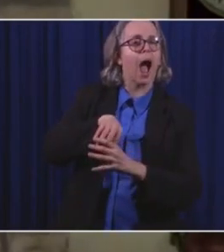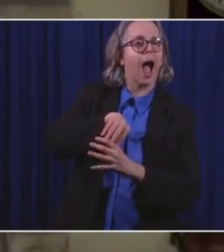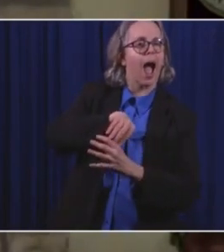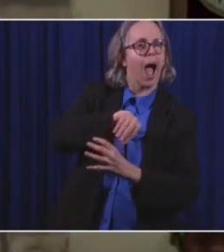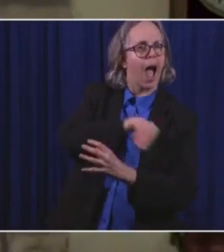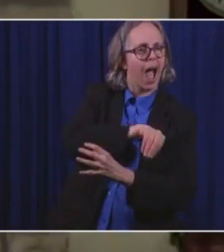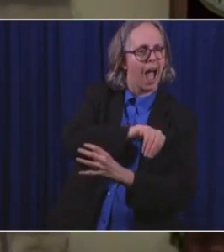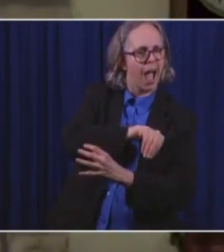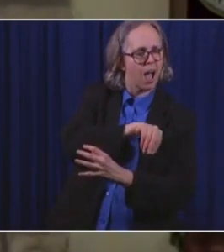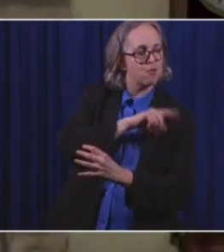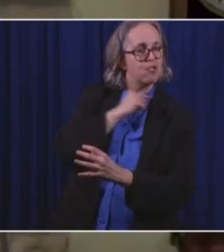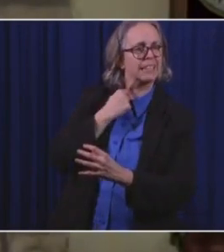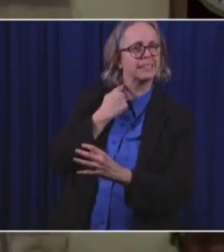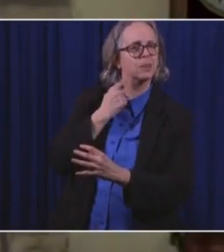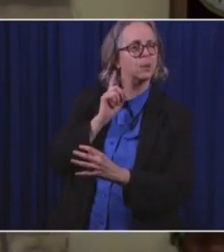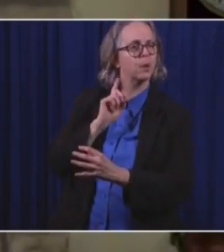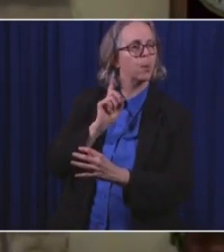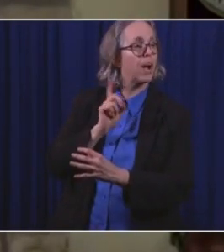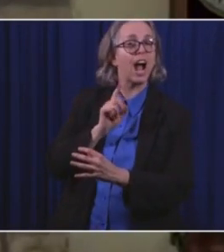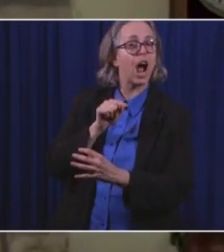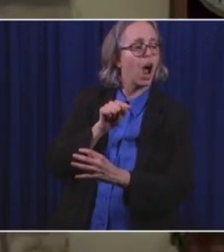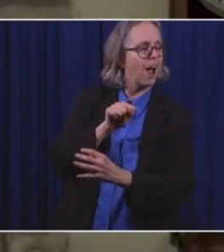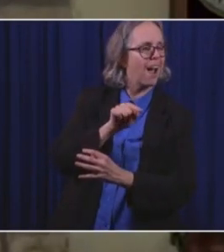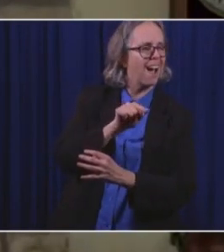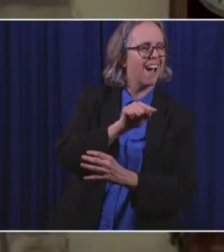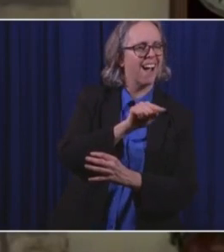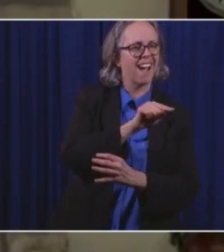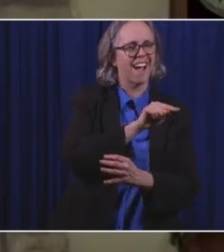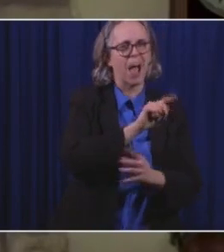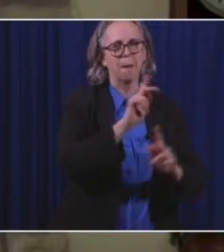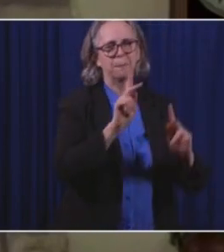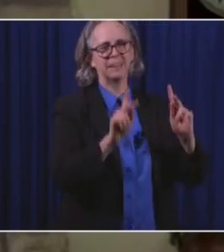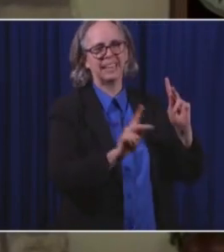is from those who have an urge to gather